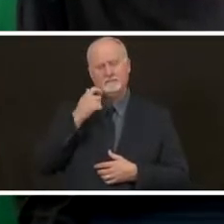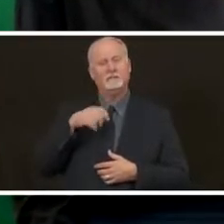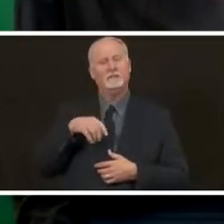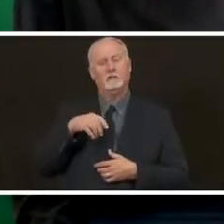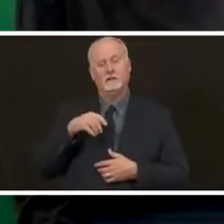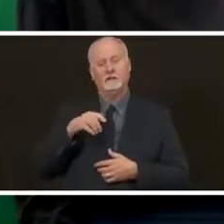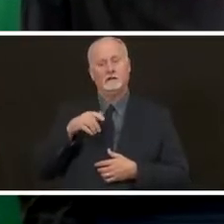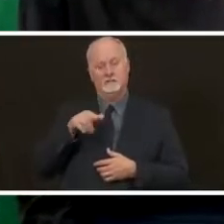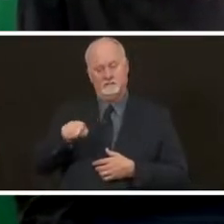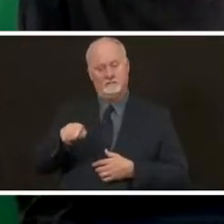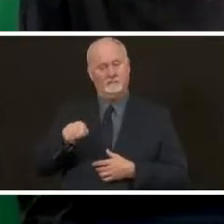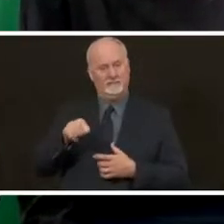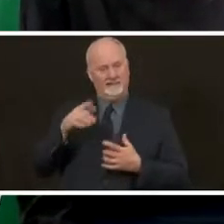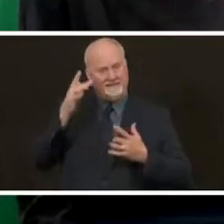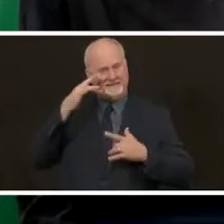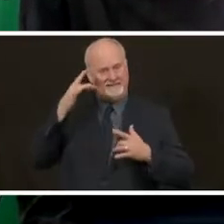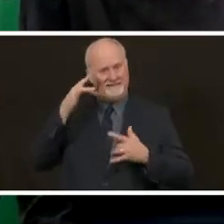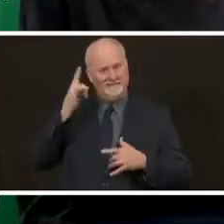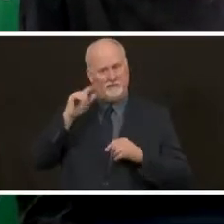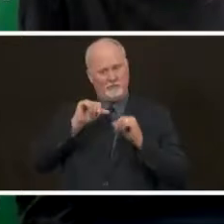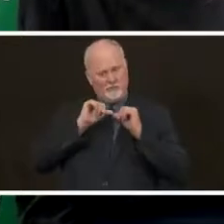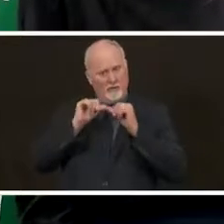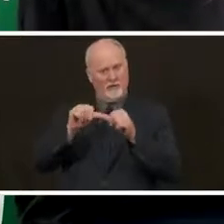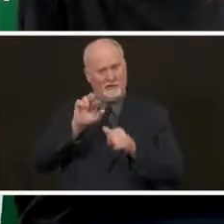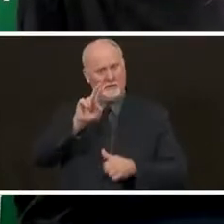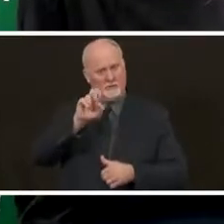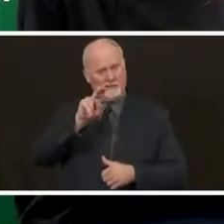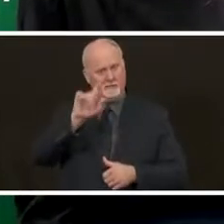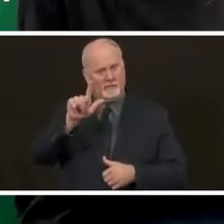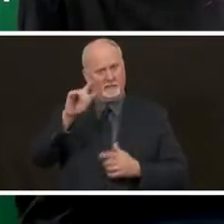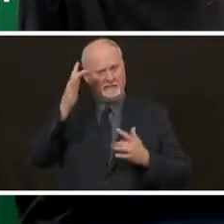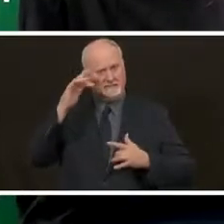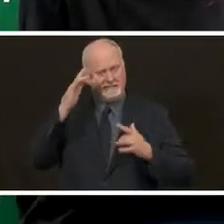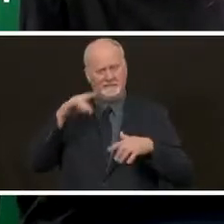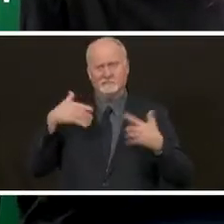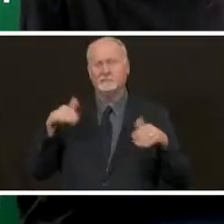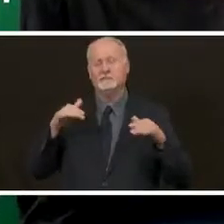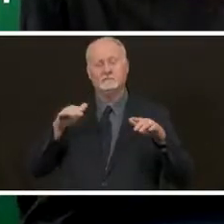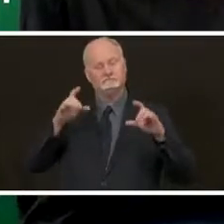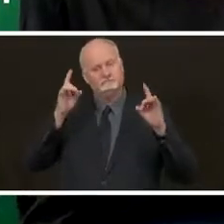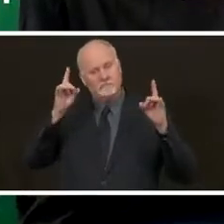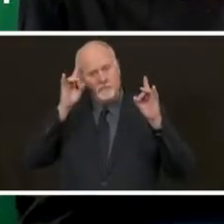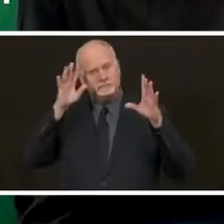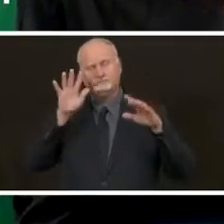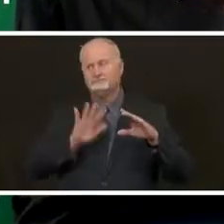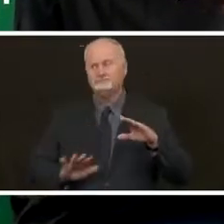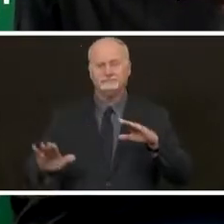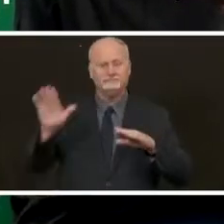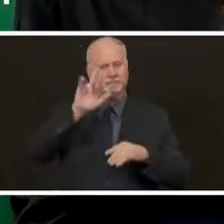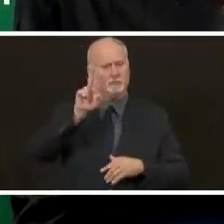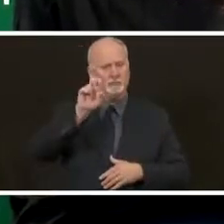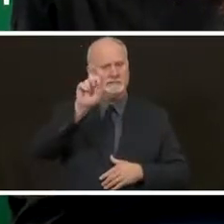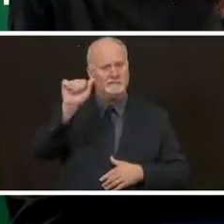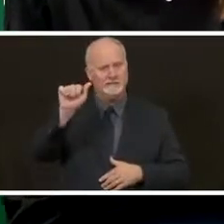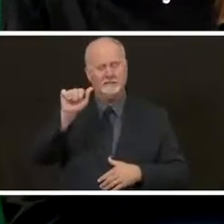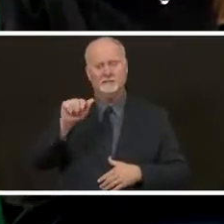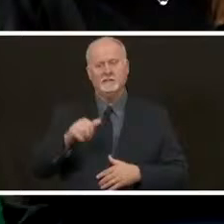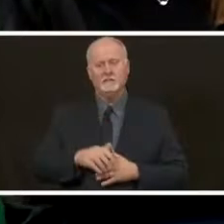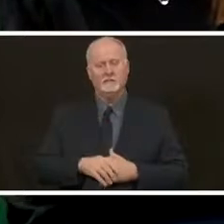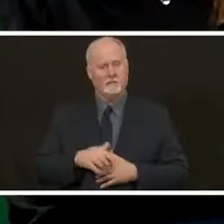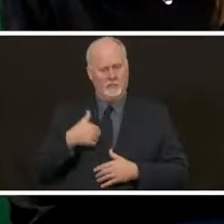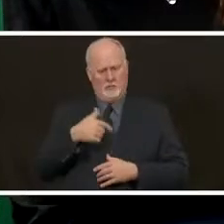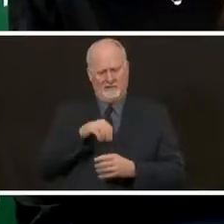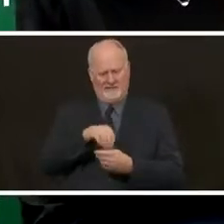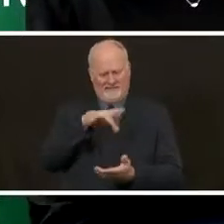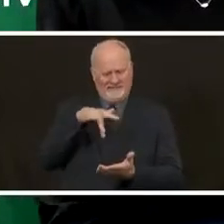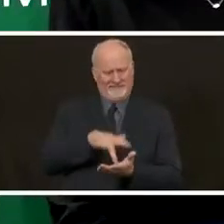of disease for chronic renal disease is huge across our country. And as you heard me mention earlier, we sit in the epicenter of